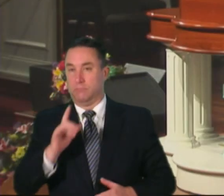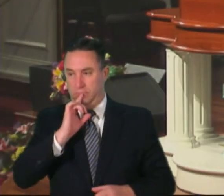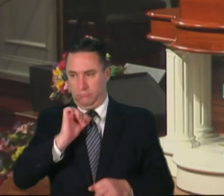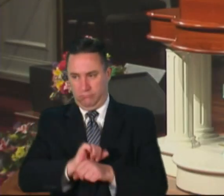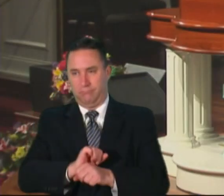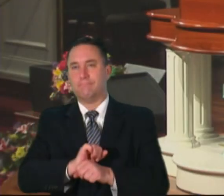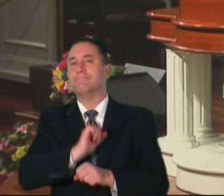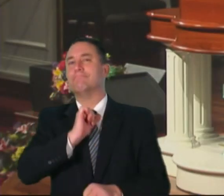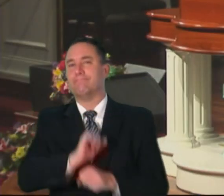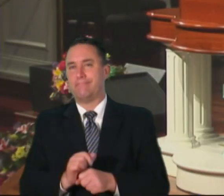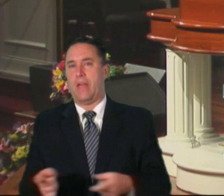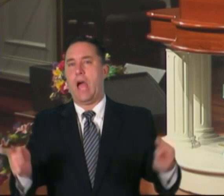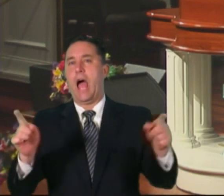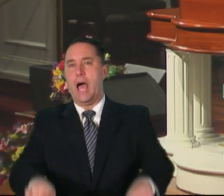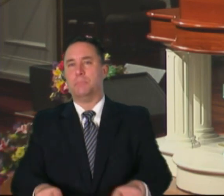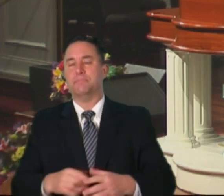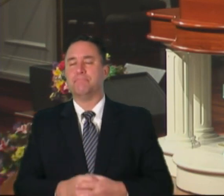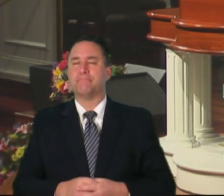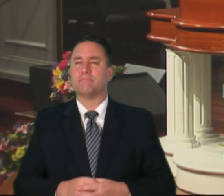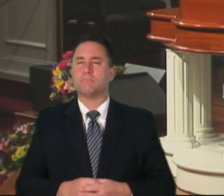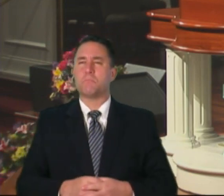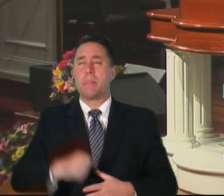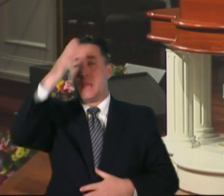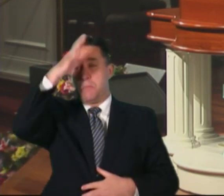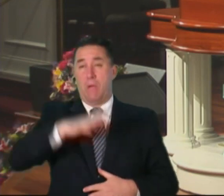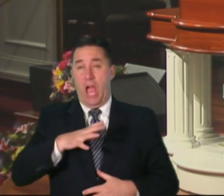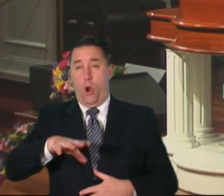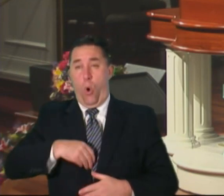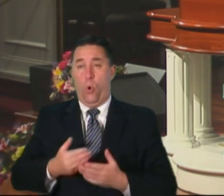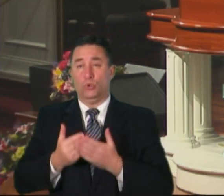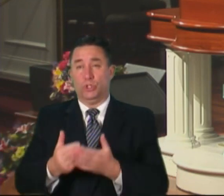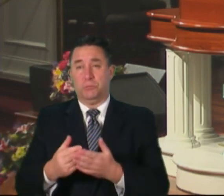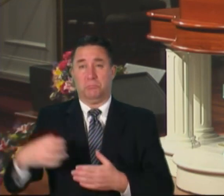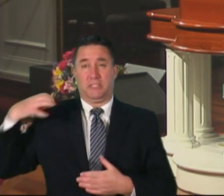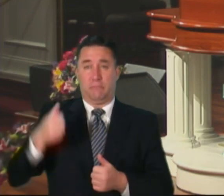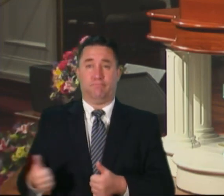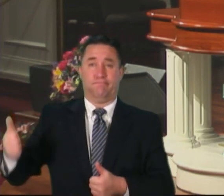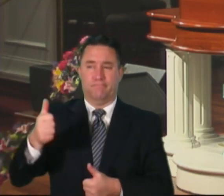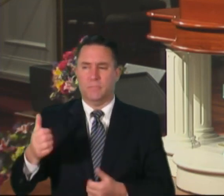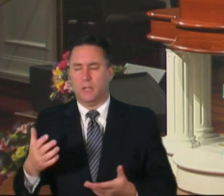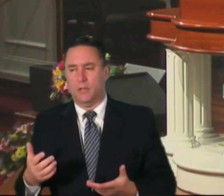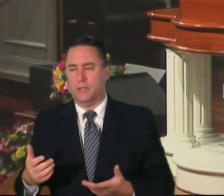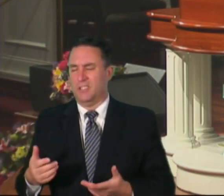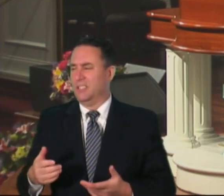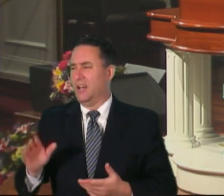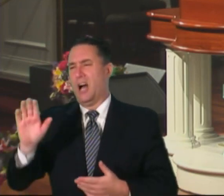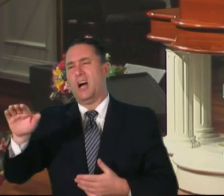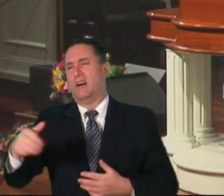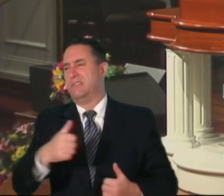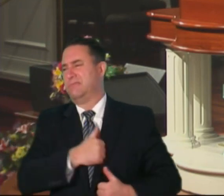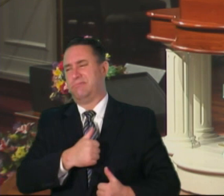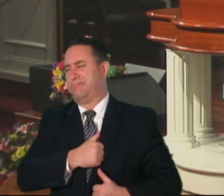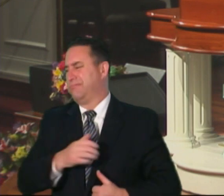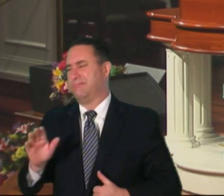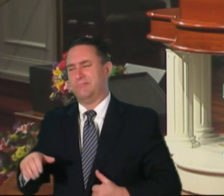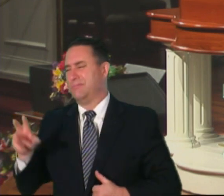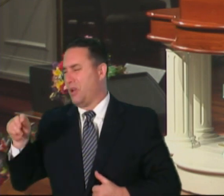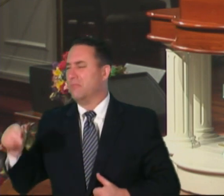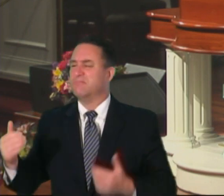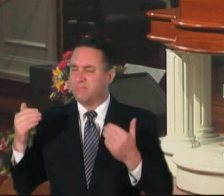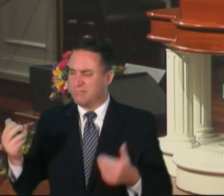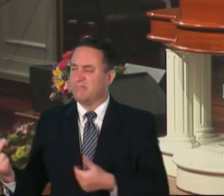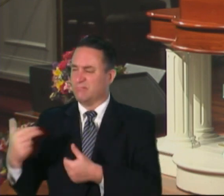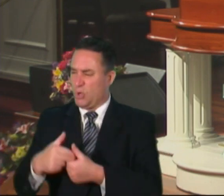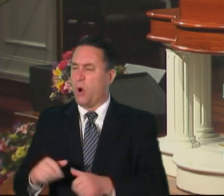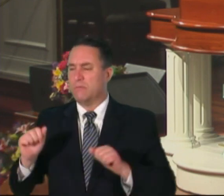that's exactly what happened. But the man who owned the ship and the captain convinced the centurion, come on, ride with